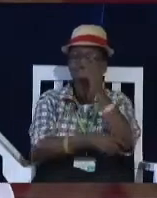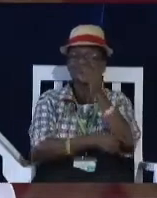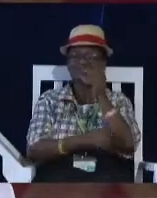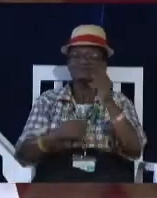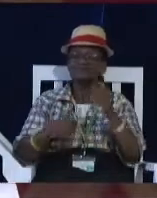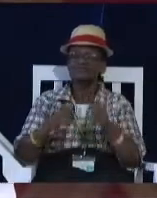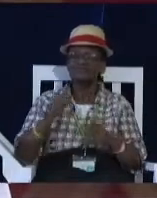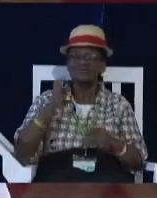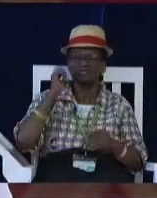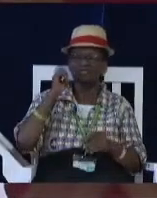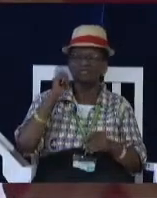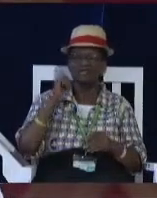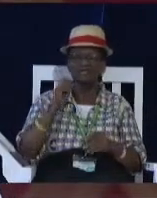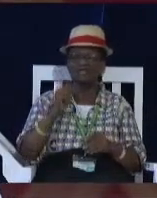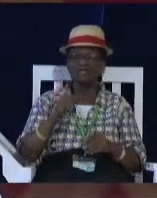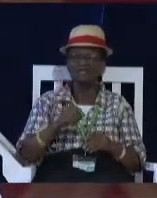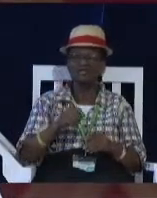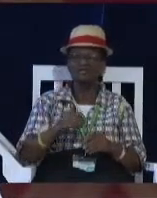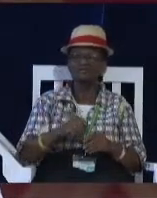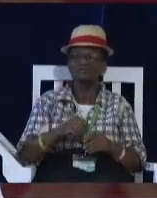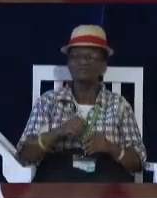he's talked about gifts